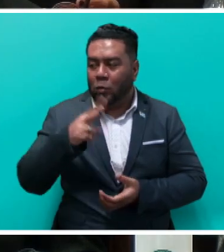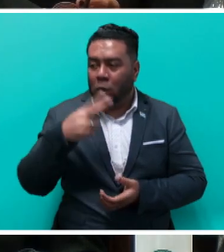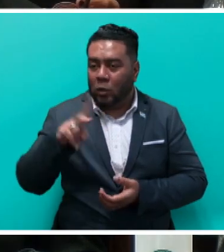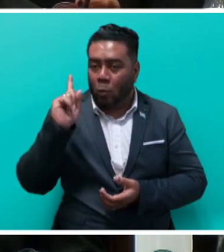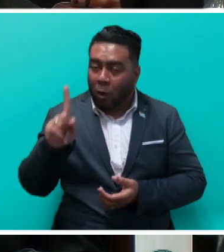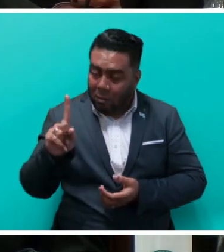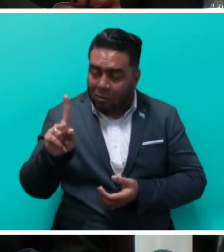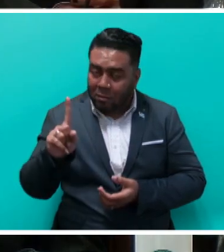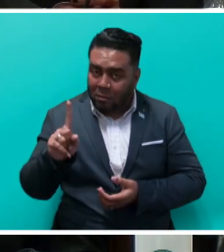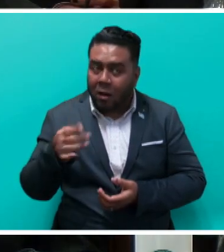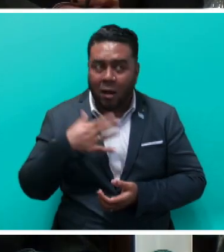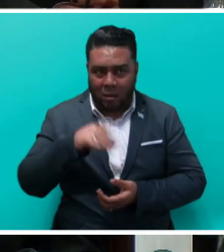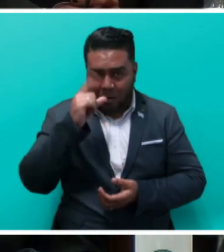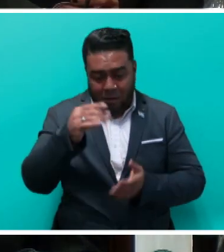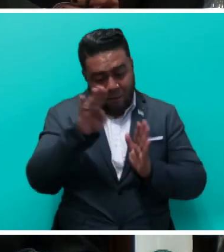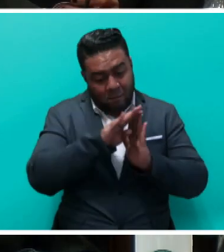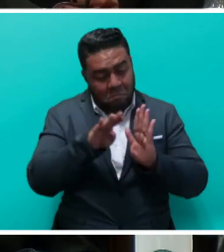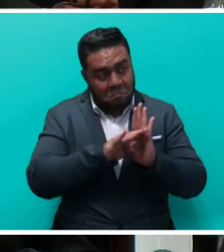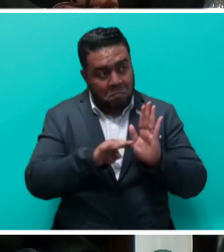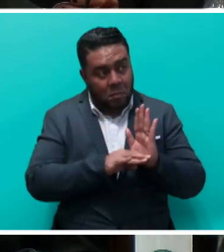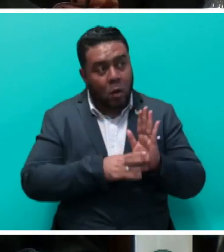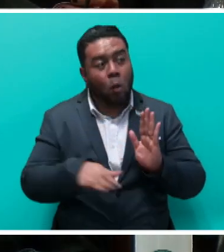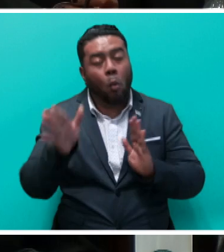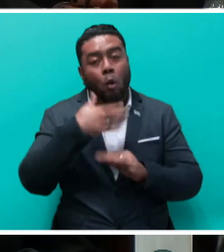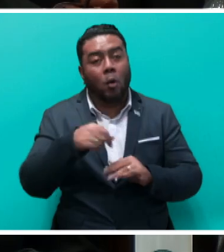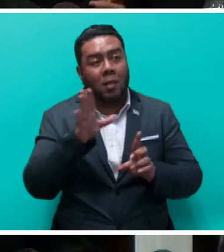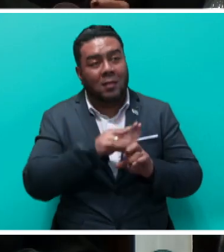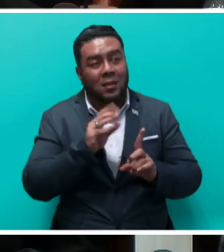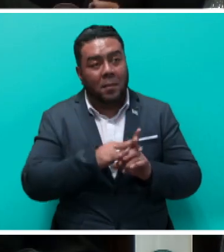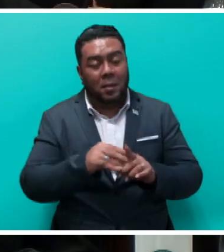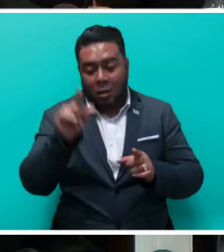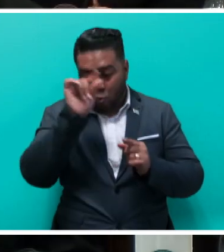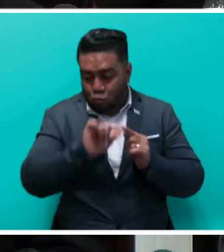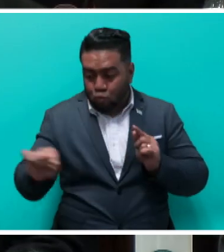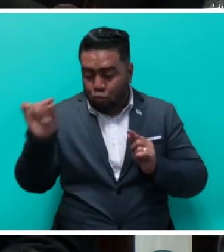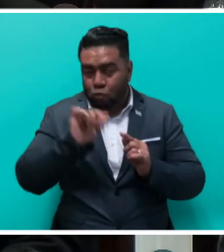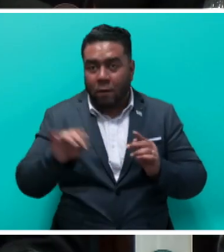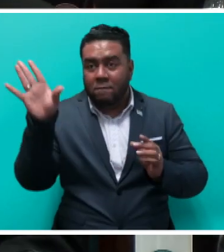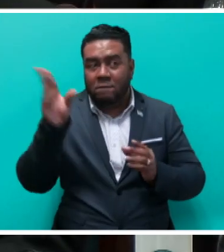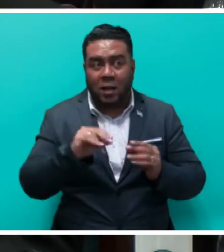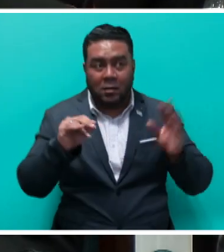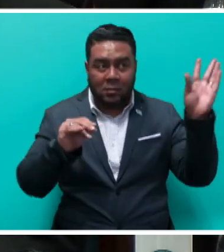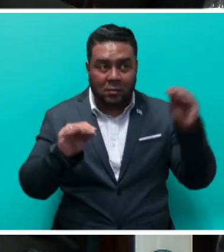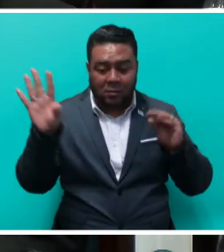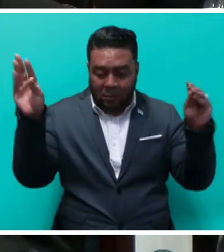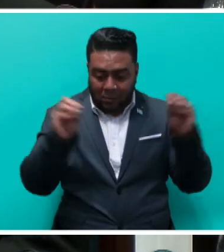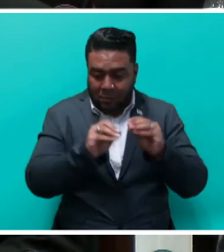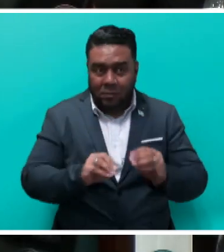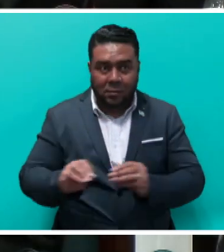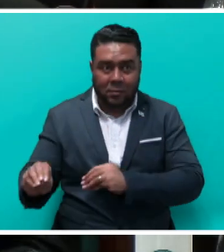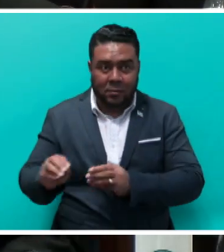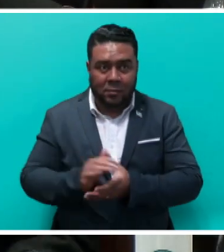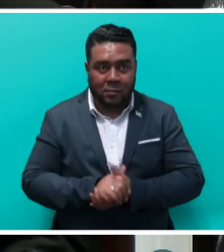2021, and I can give you all the examples of redeployment of Biman of funds from capital